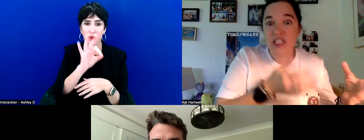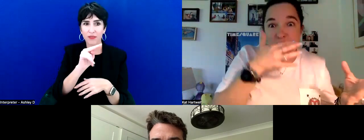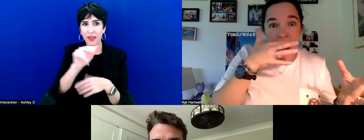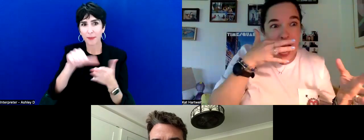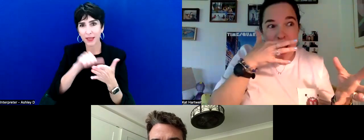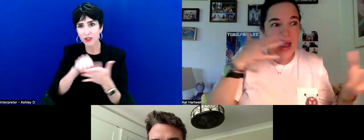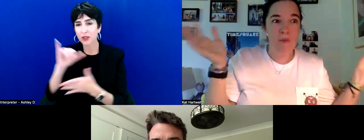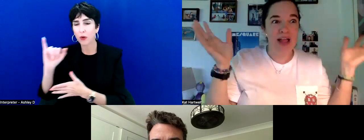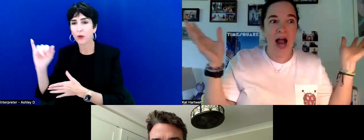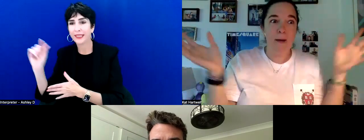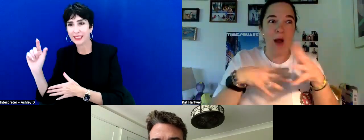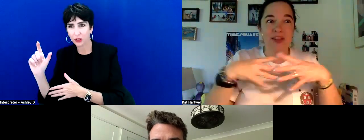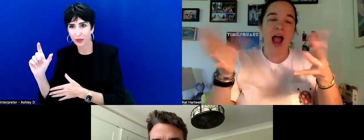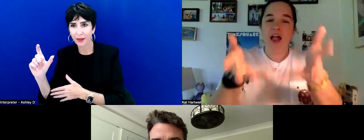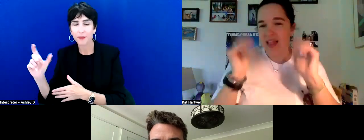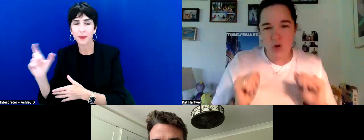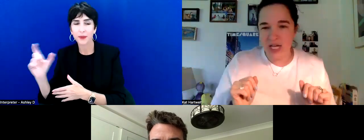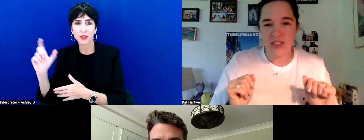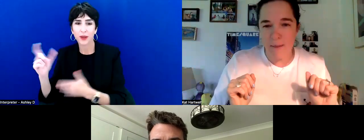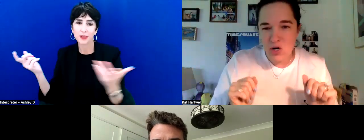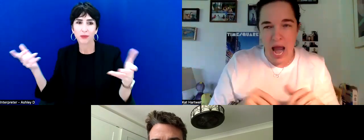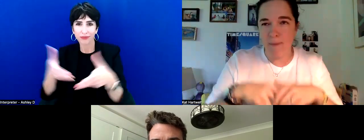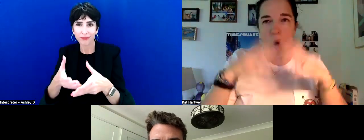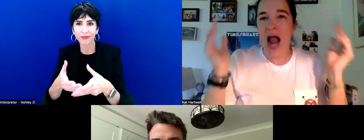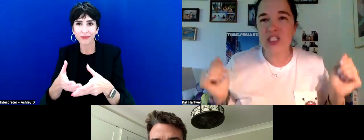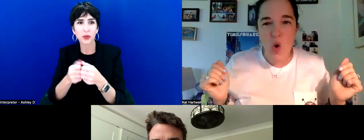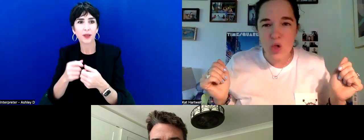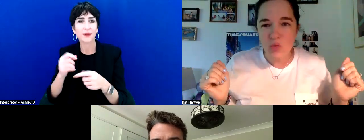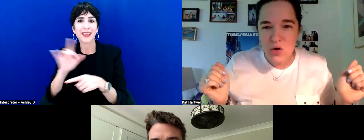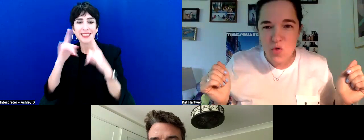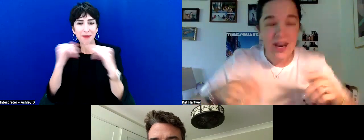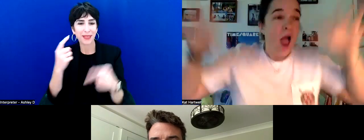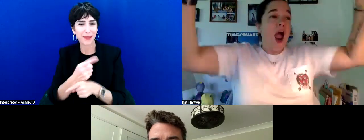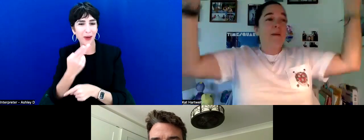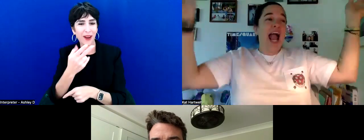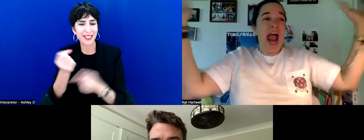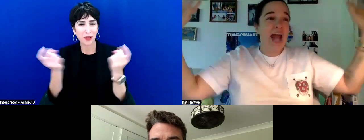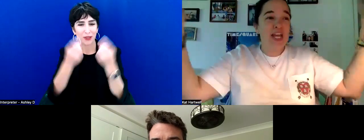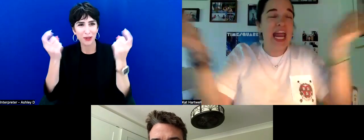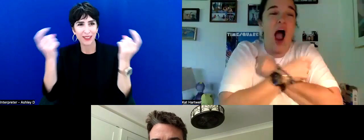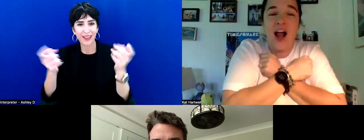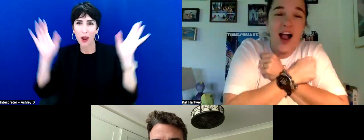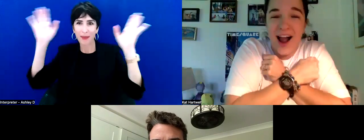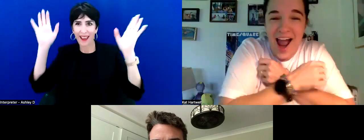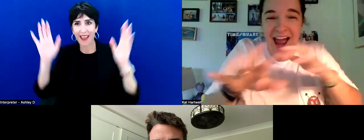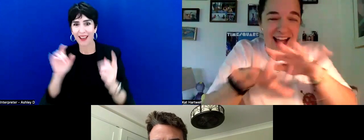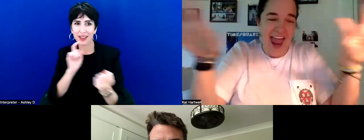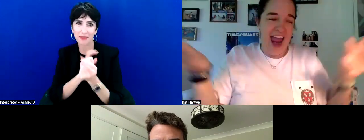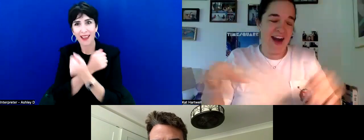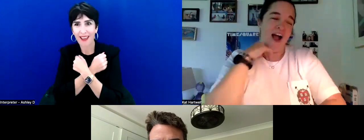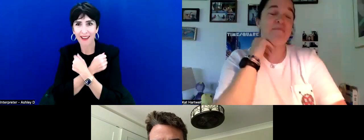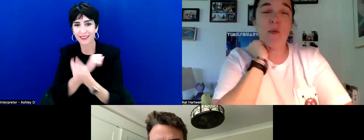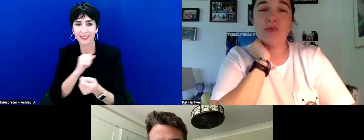or Instagram, and we're like coming with Mhm. like the summer camp or high school reunion. Oh my God, here, hi, hi, hi,